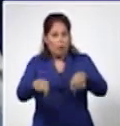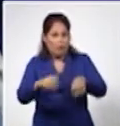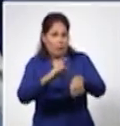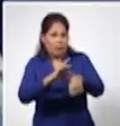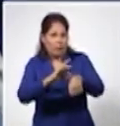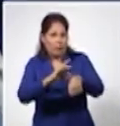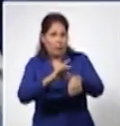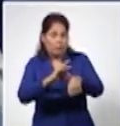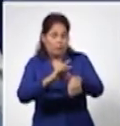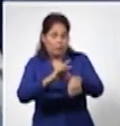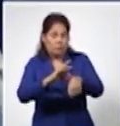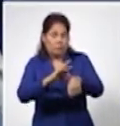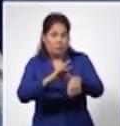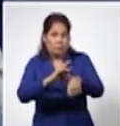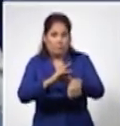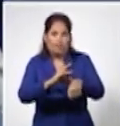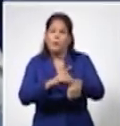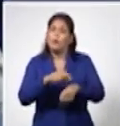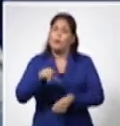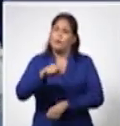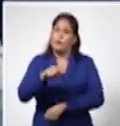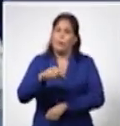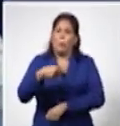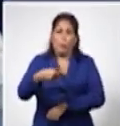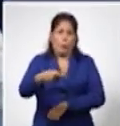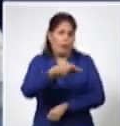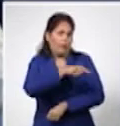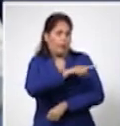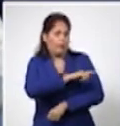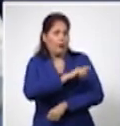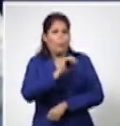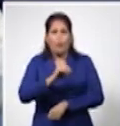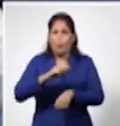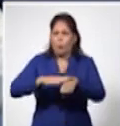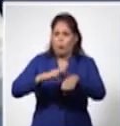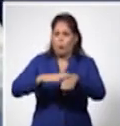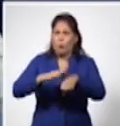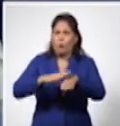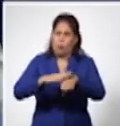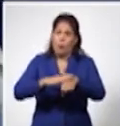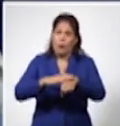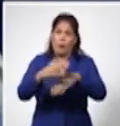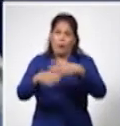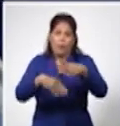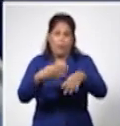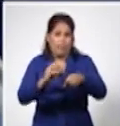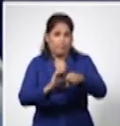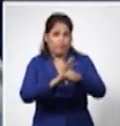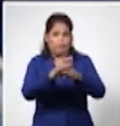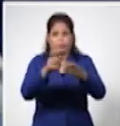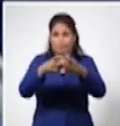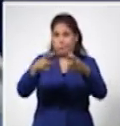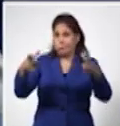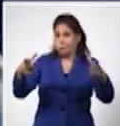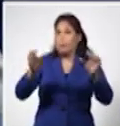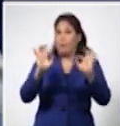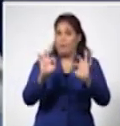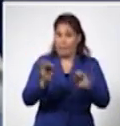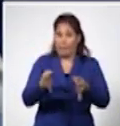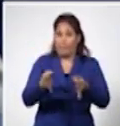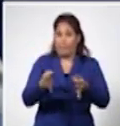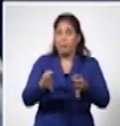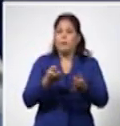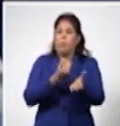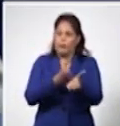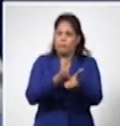suspected cases and 534 confirmed active cases. A high number given the amount